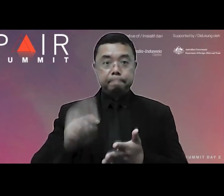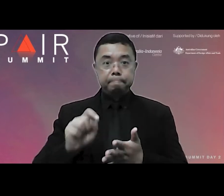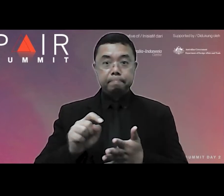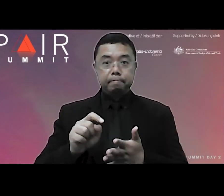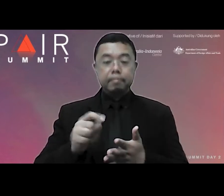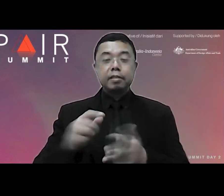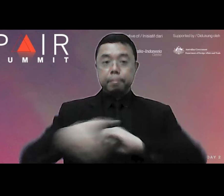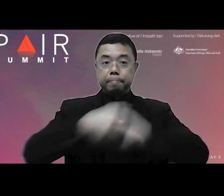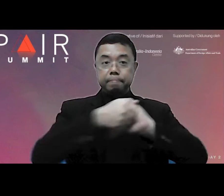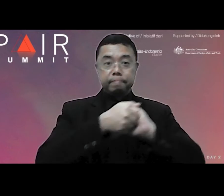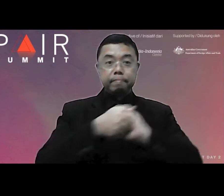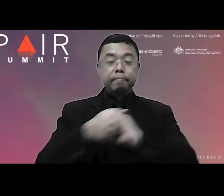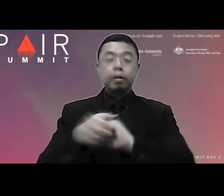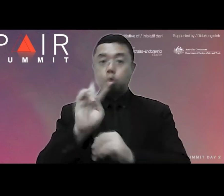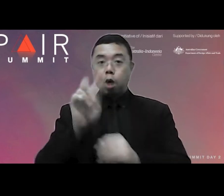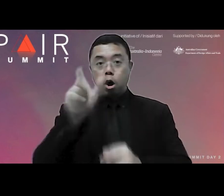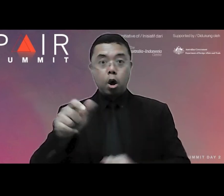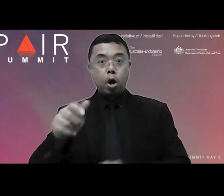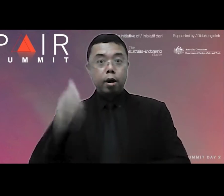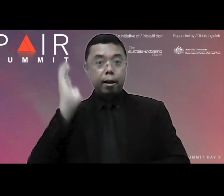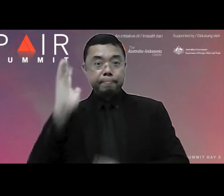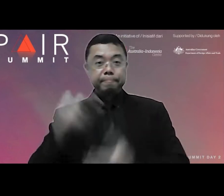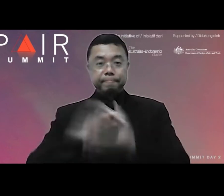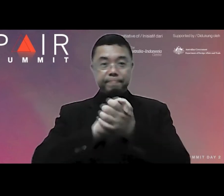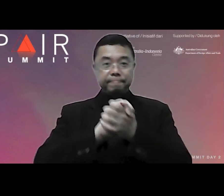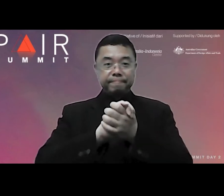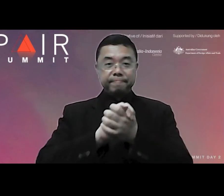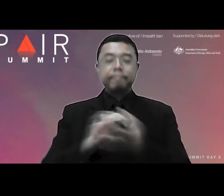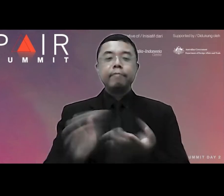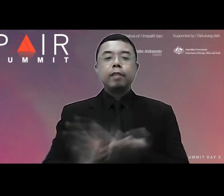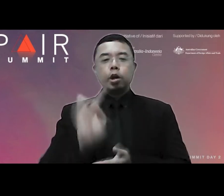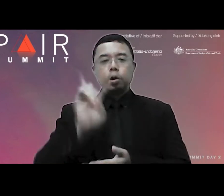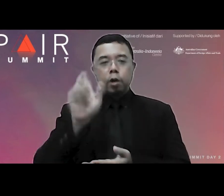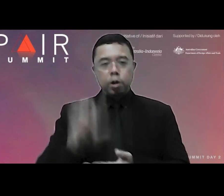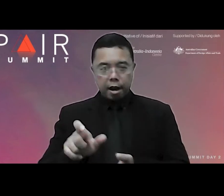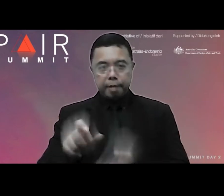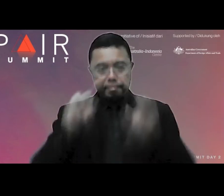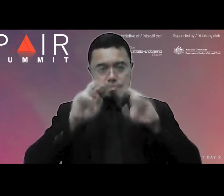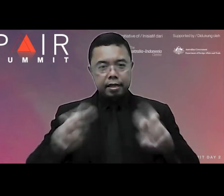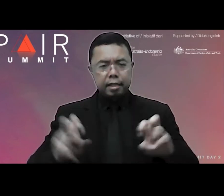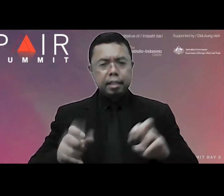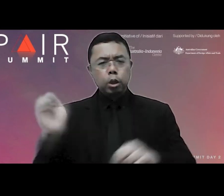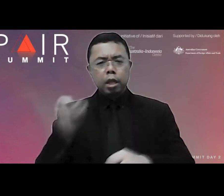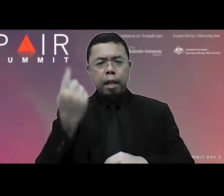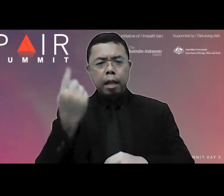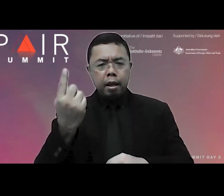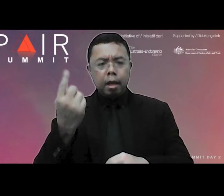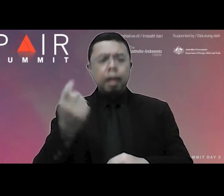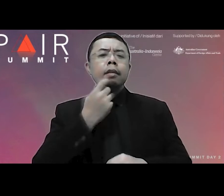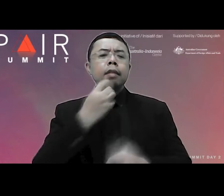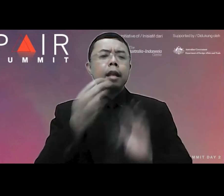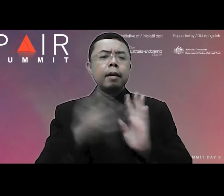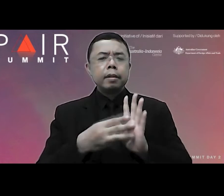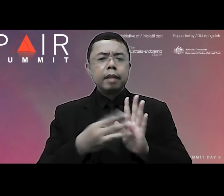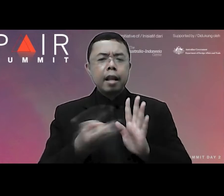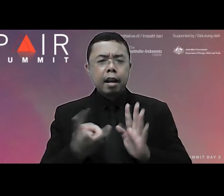two co-lead researchers of the report on the collection of data in Indonesia. They're going to take you through